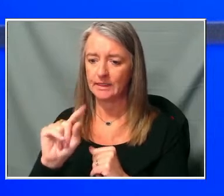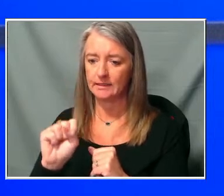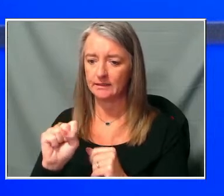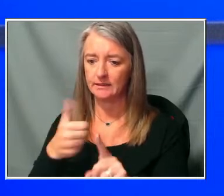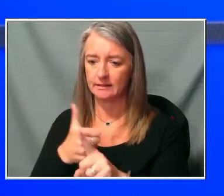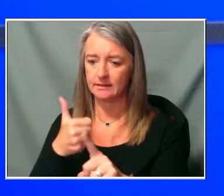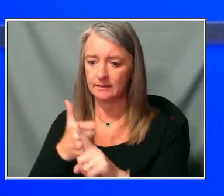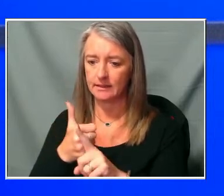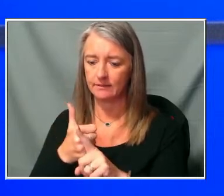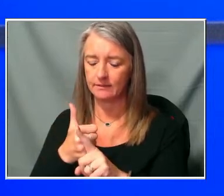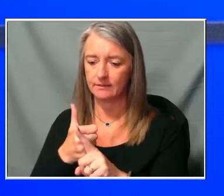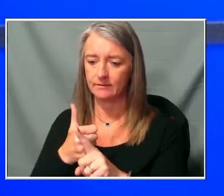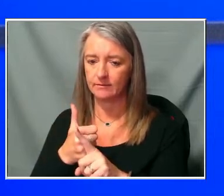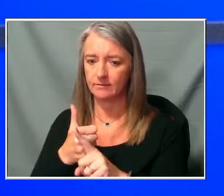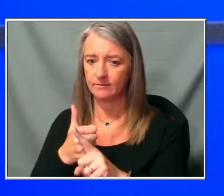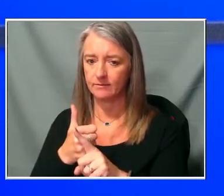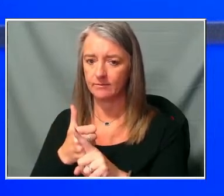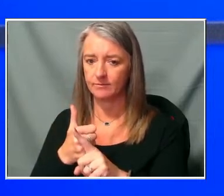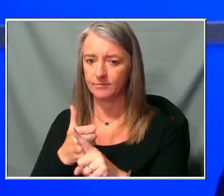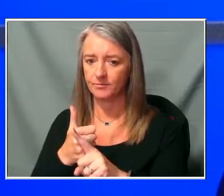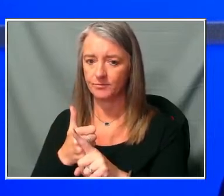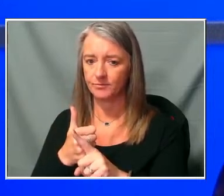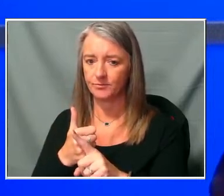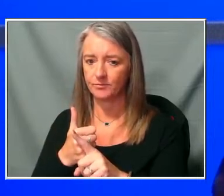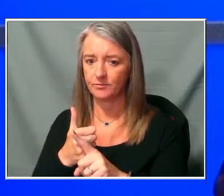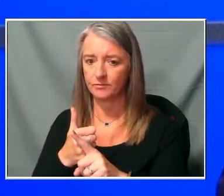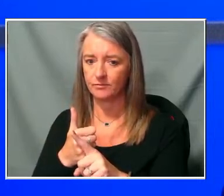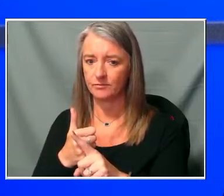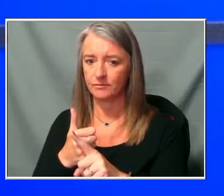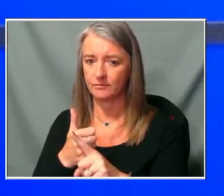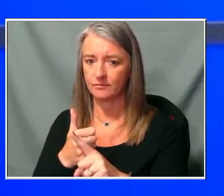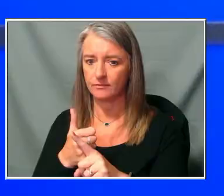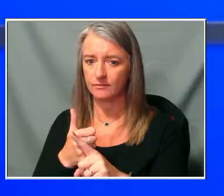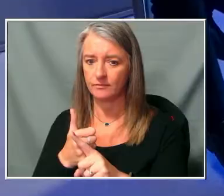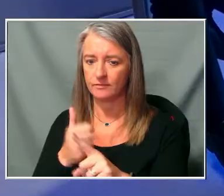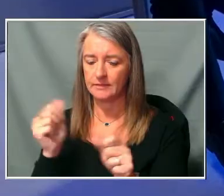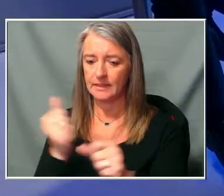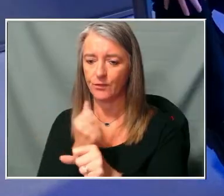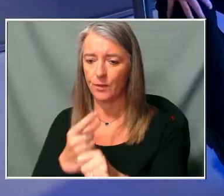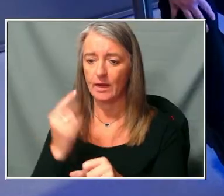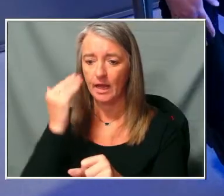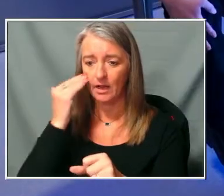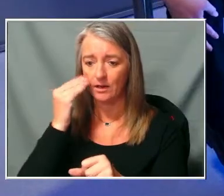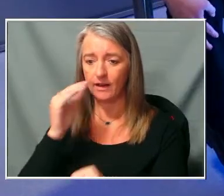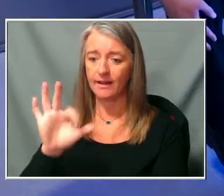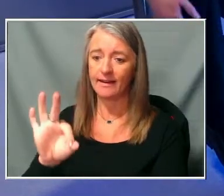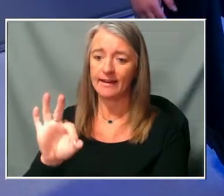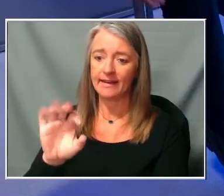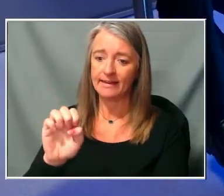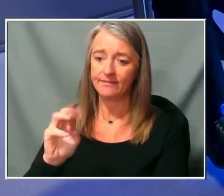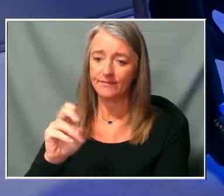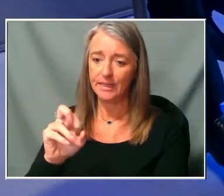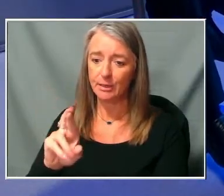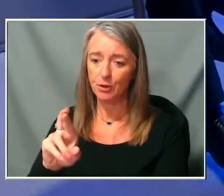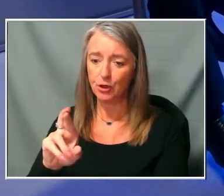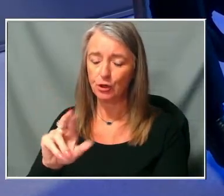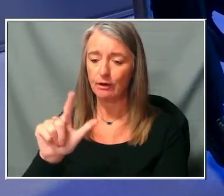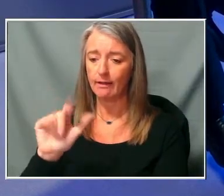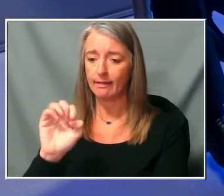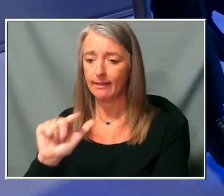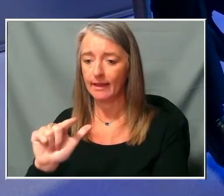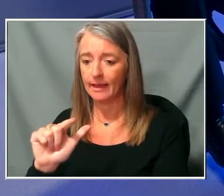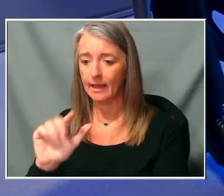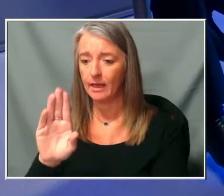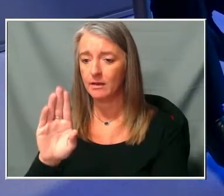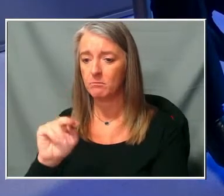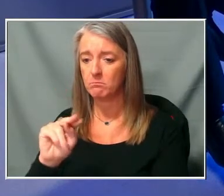it goes after the extremities, and everybody I've known has had it in femur, tibia or fibia, you know, bones like